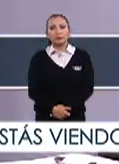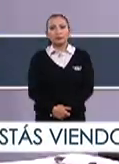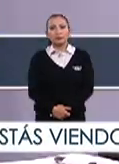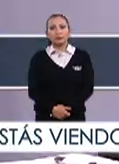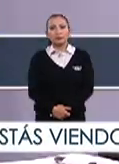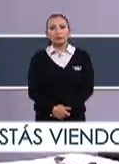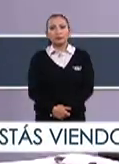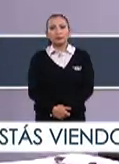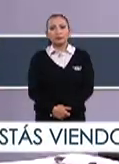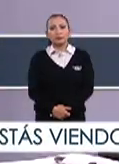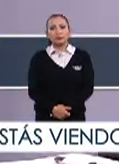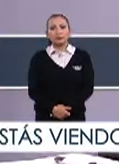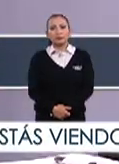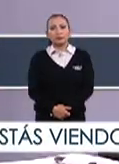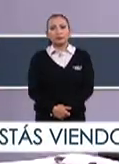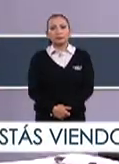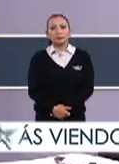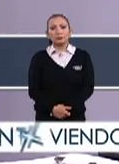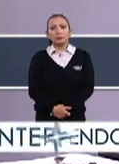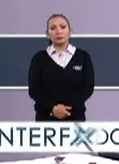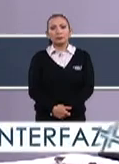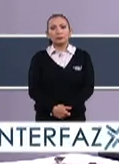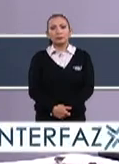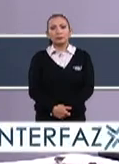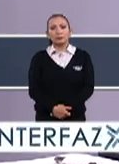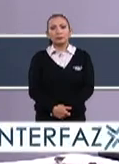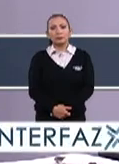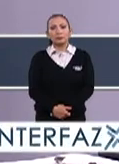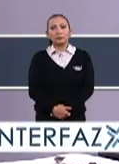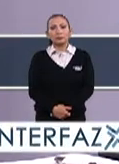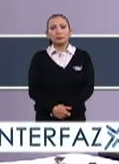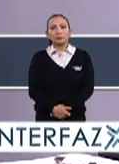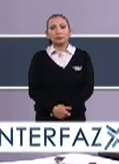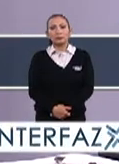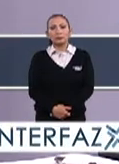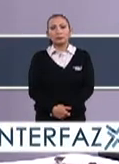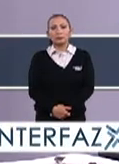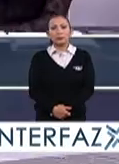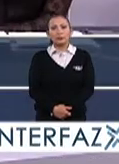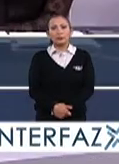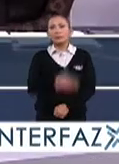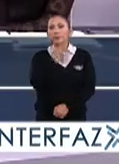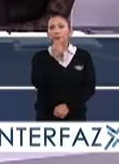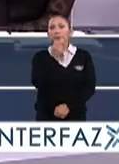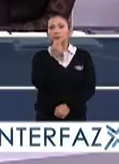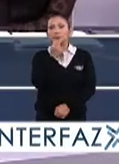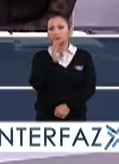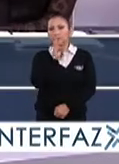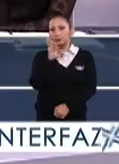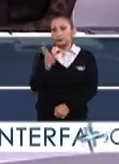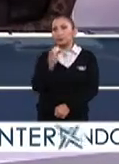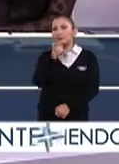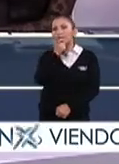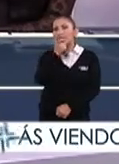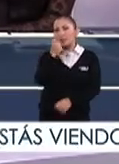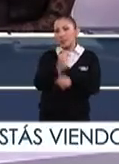seeing death? Well, I think what struck me originally would be the fact that it wasn't